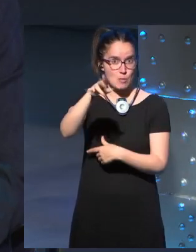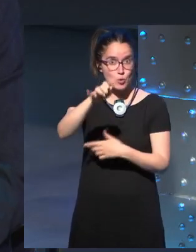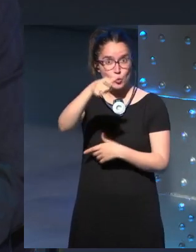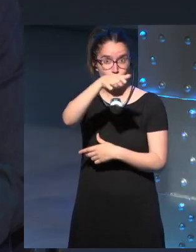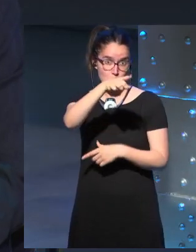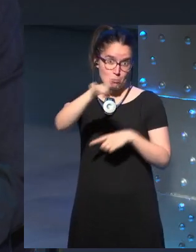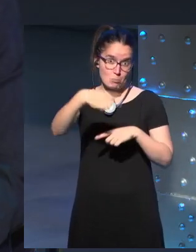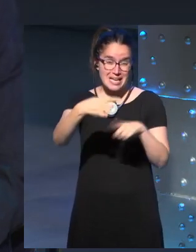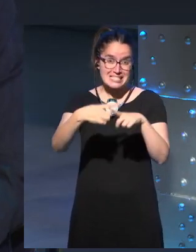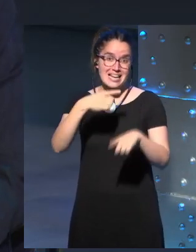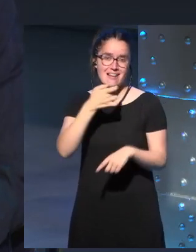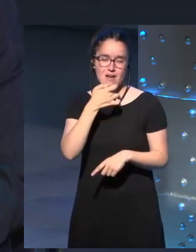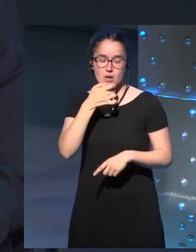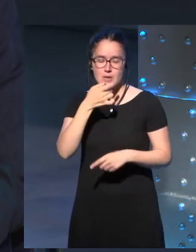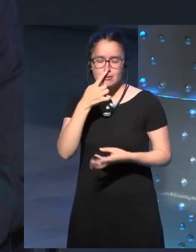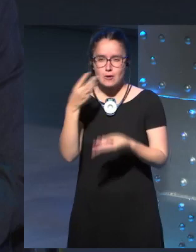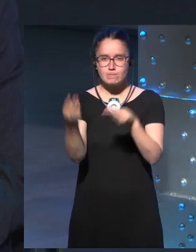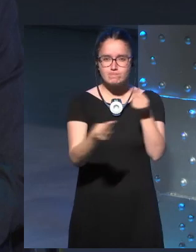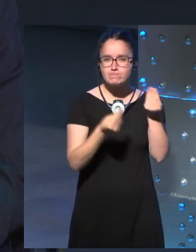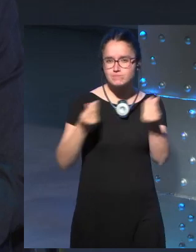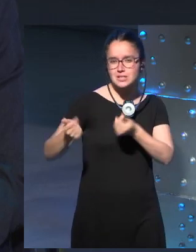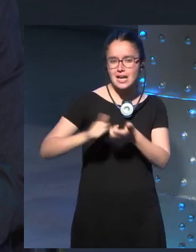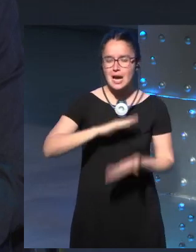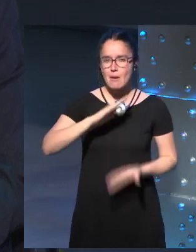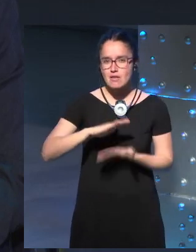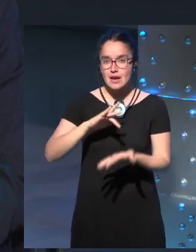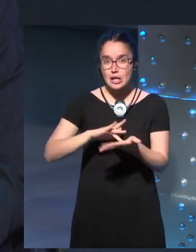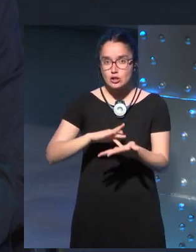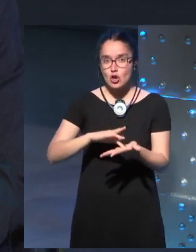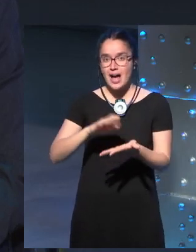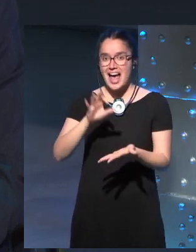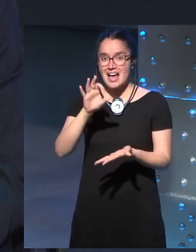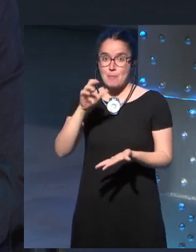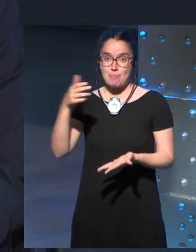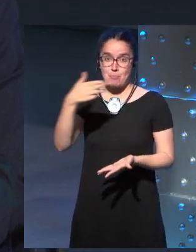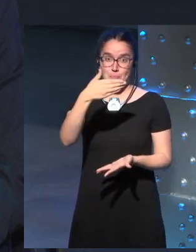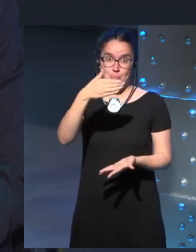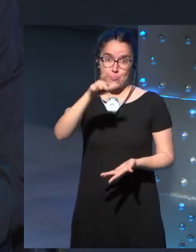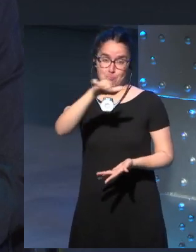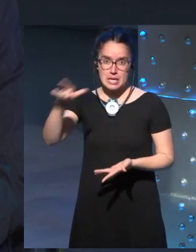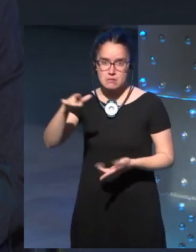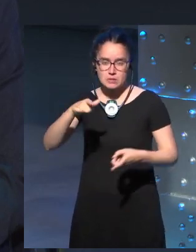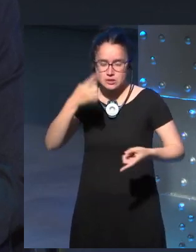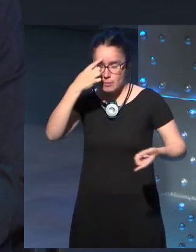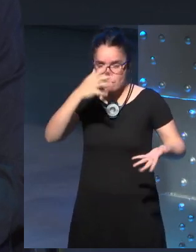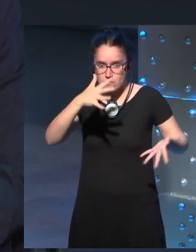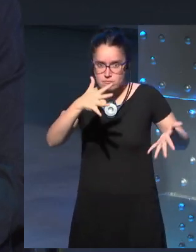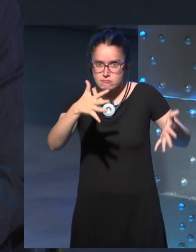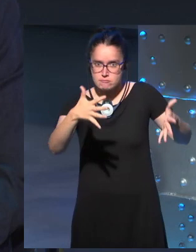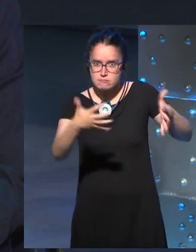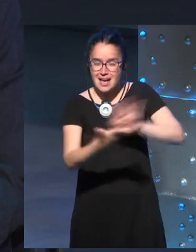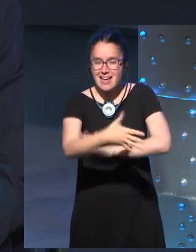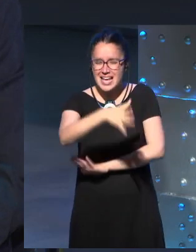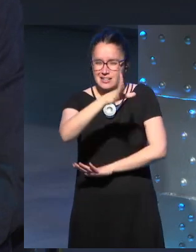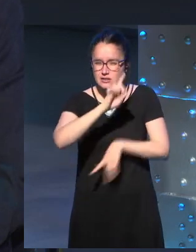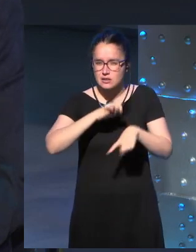phenomenon, and this is what was happening in the United Kingdom, and with the intuition that Bill Shankly had in order to see that times